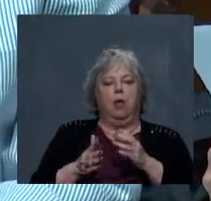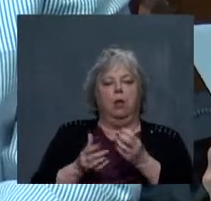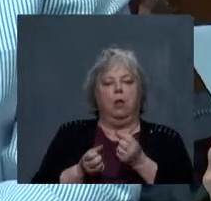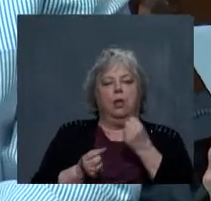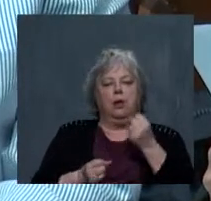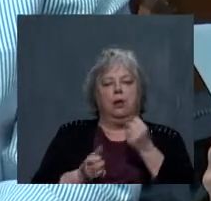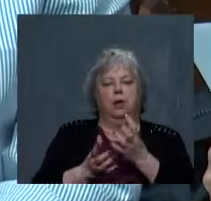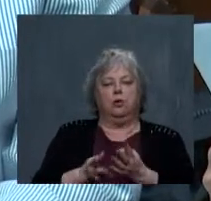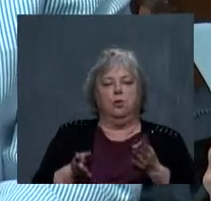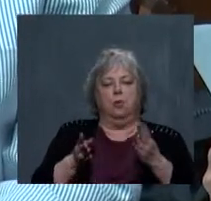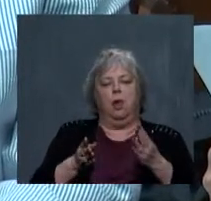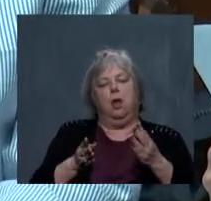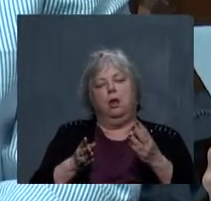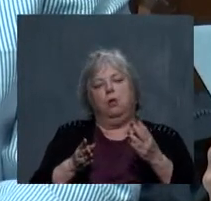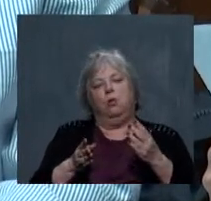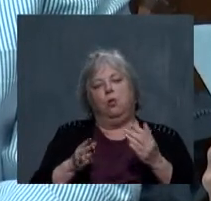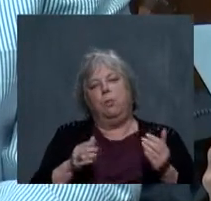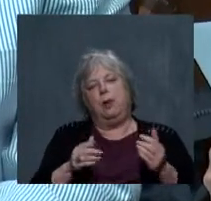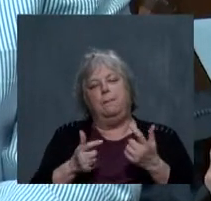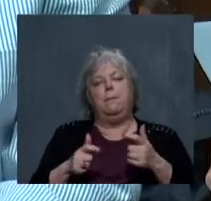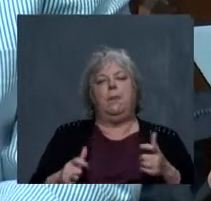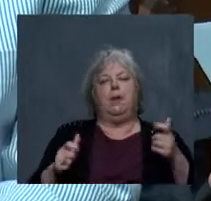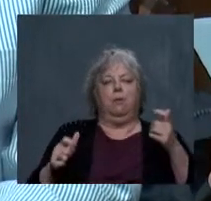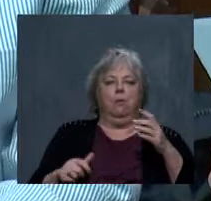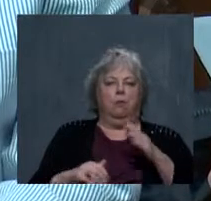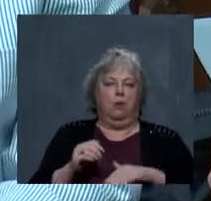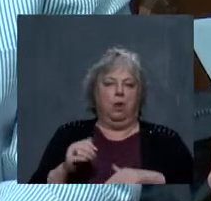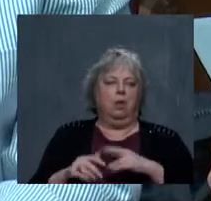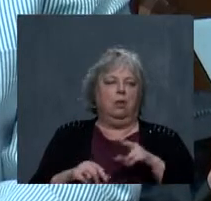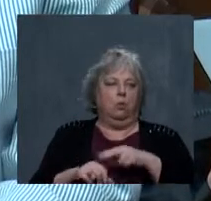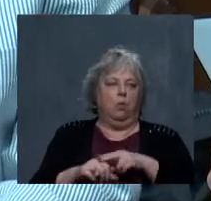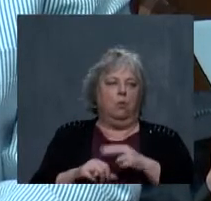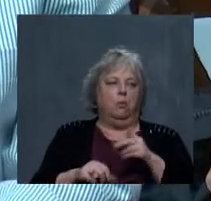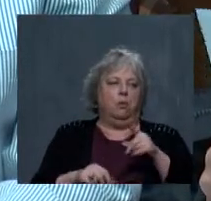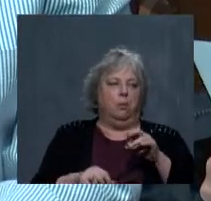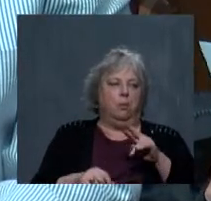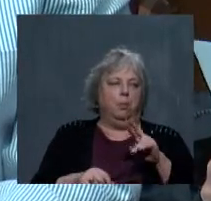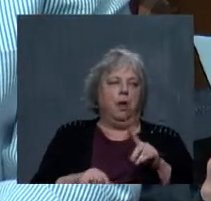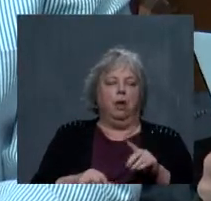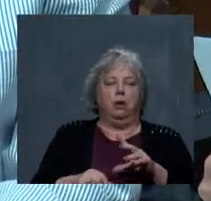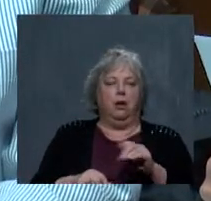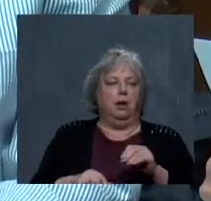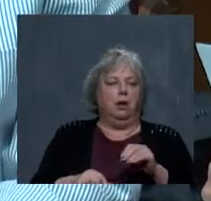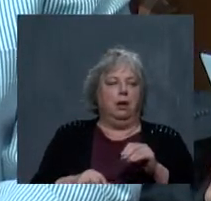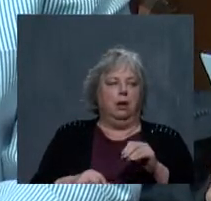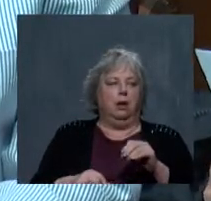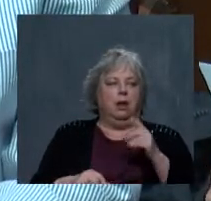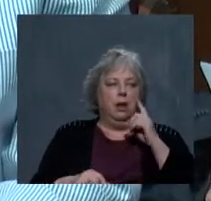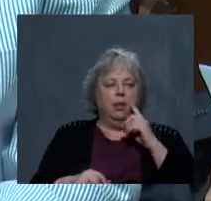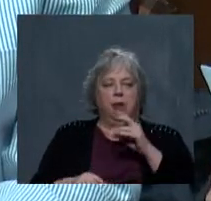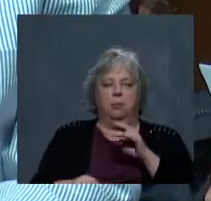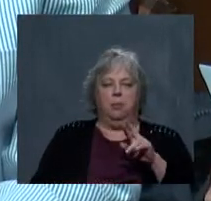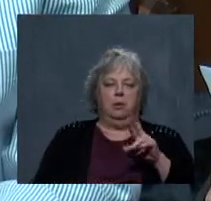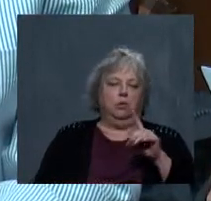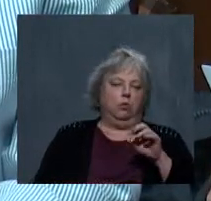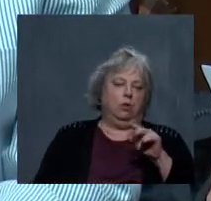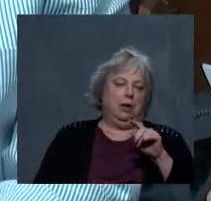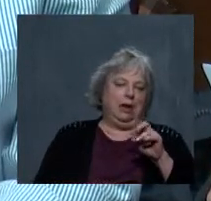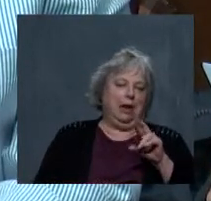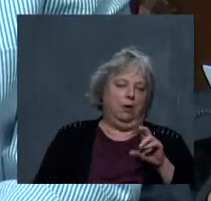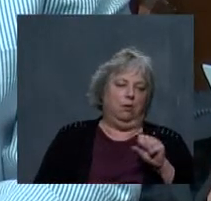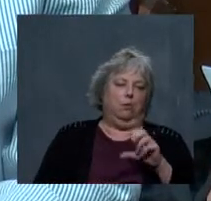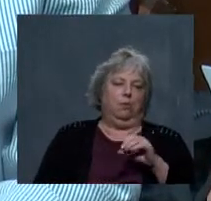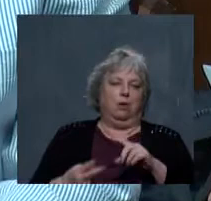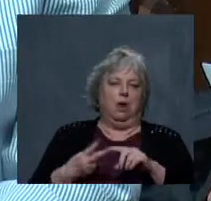the maximum water surface storage elevation for the stormwater detention ponds. And I think Mr. Daters and Mr. Spivey probably have some additional comments that they want to add to